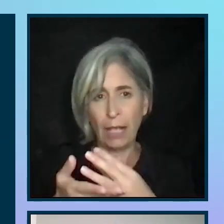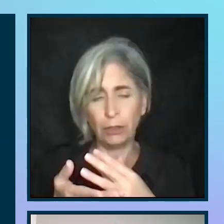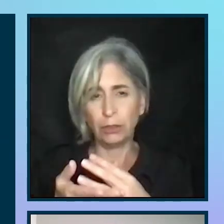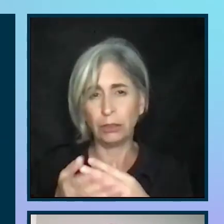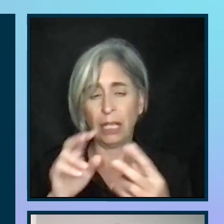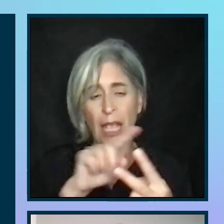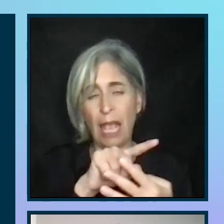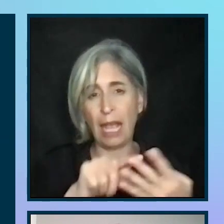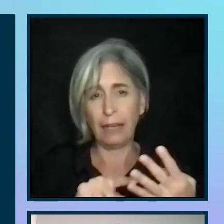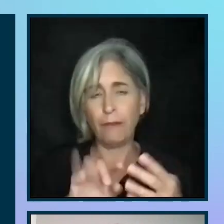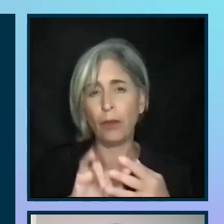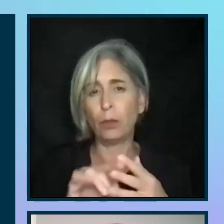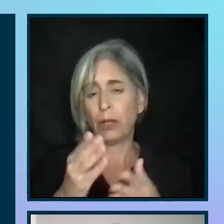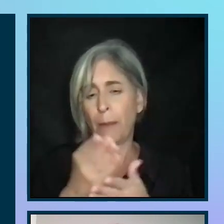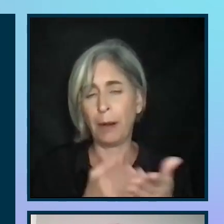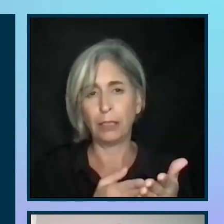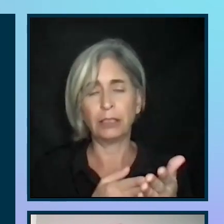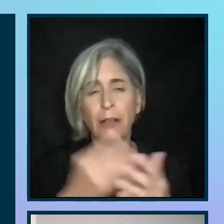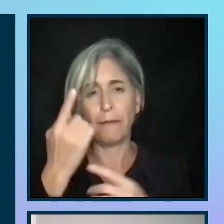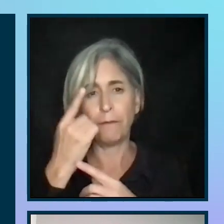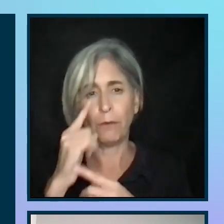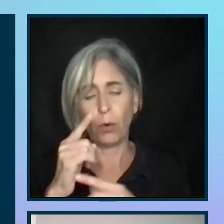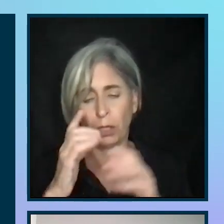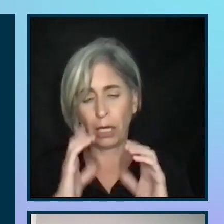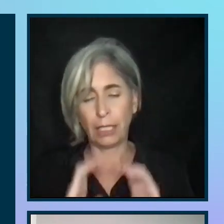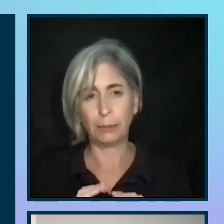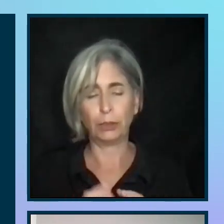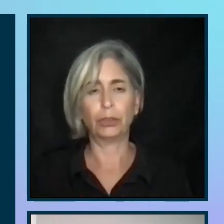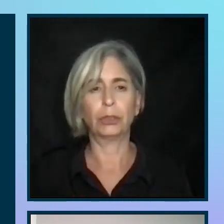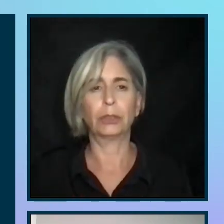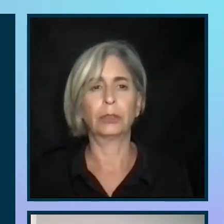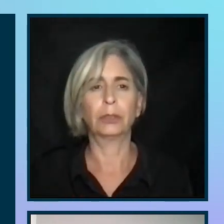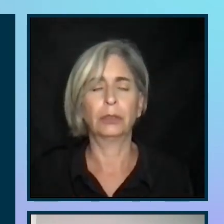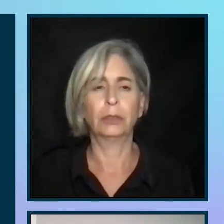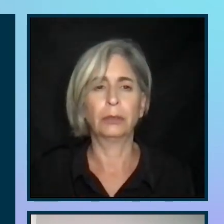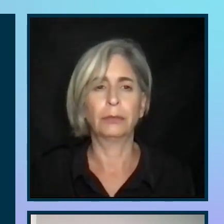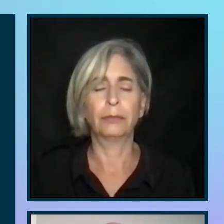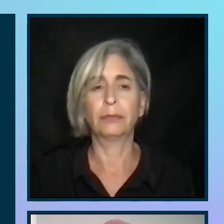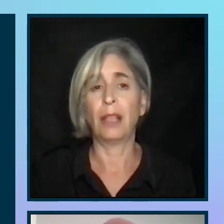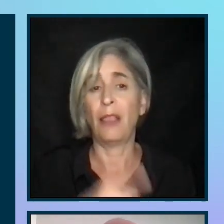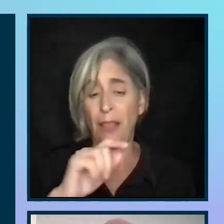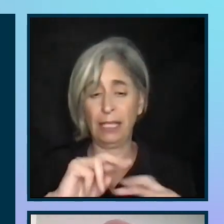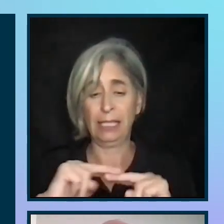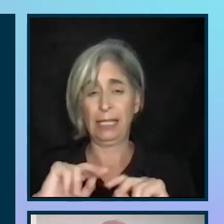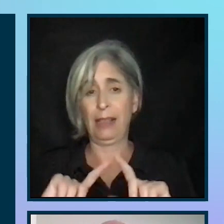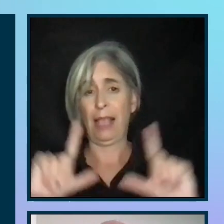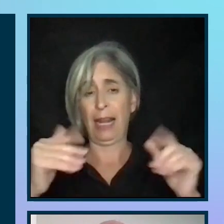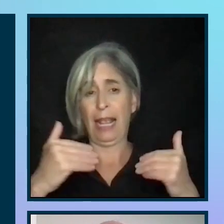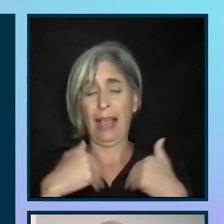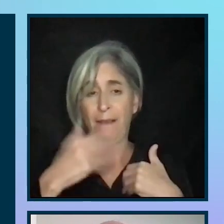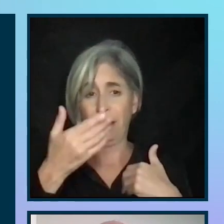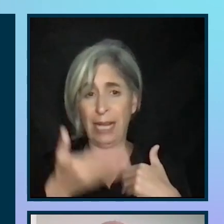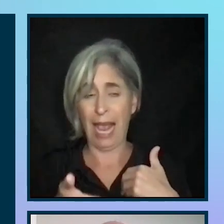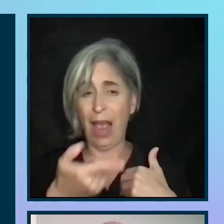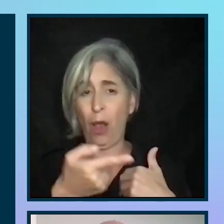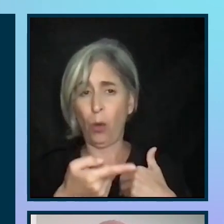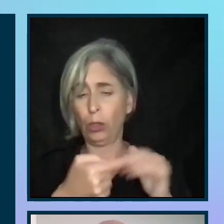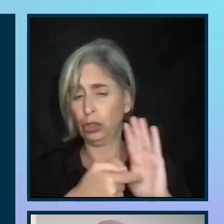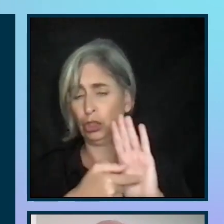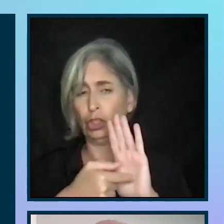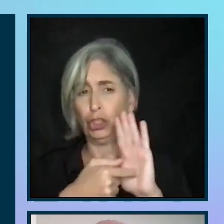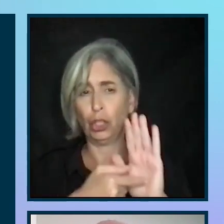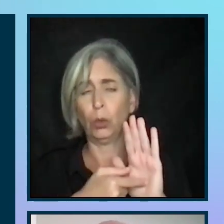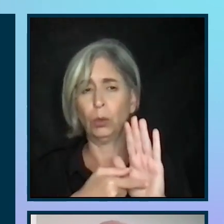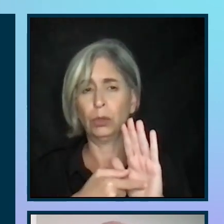either as full books or in parts for customers. The slide I have up on the screen now is just simply an illustration that there